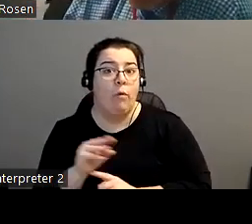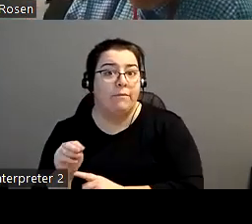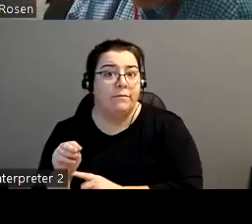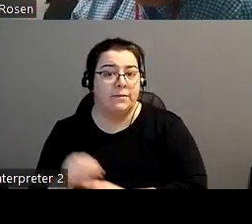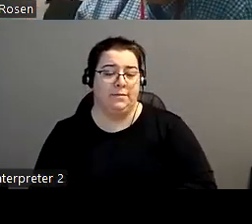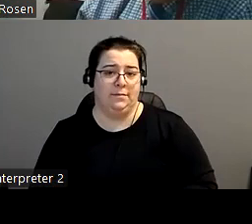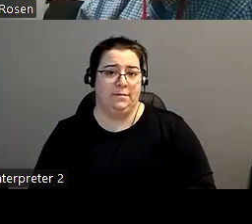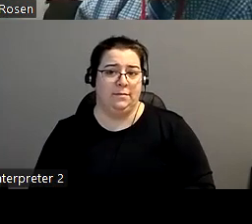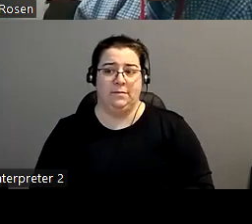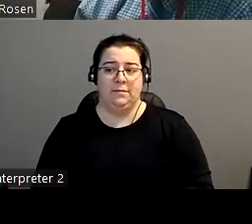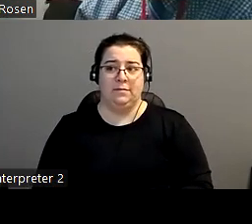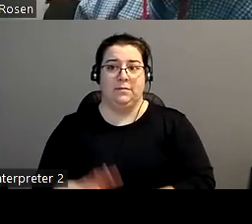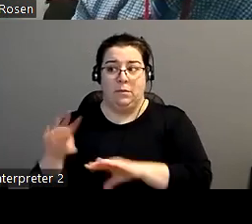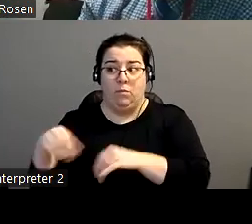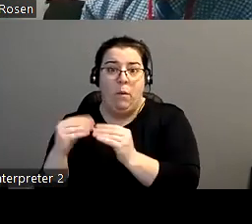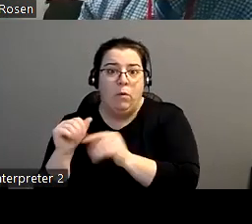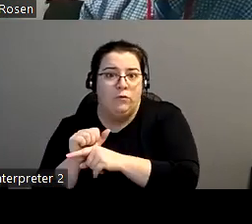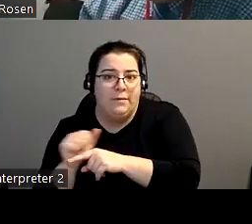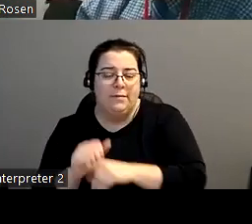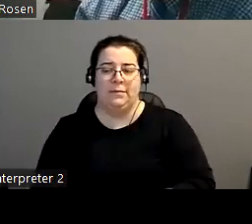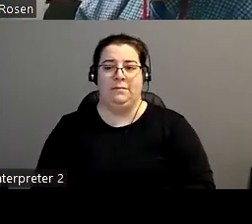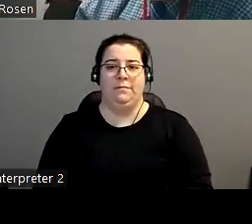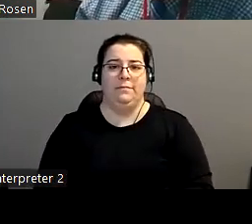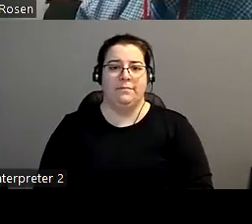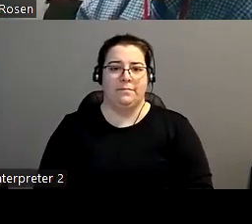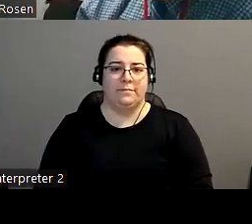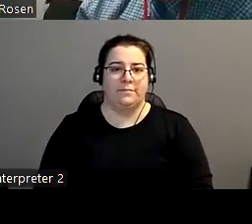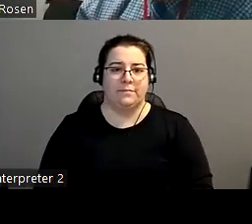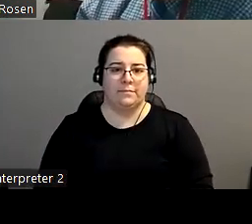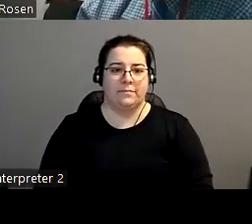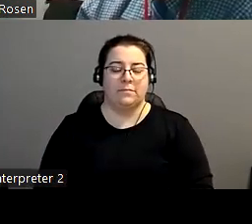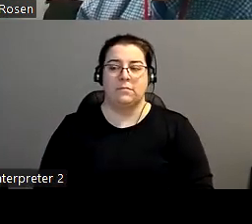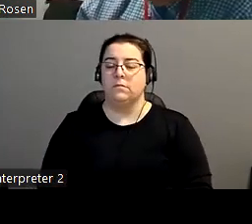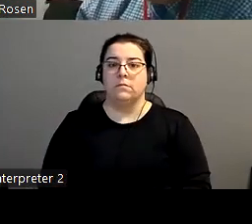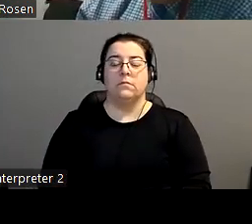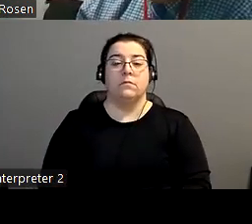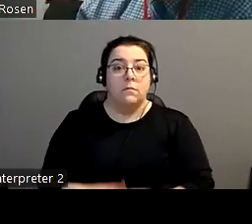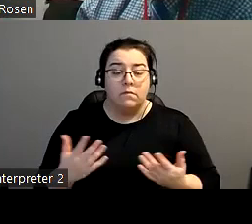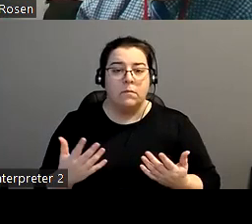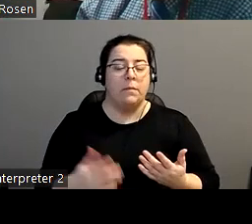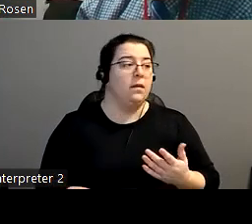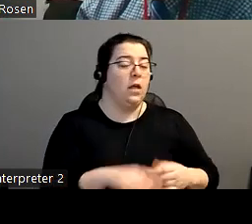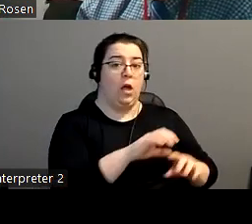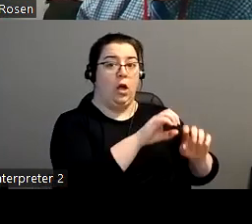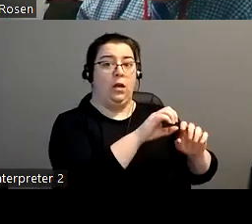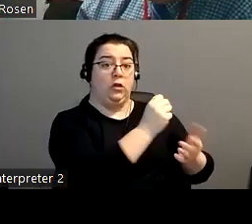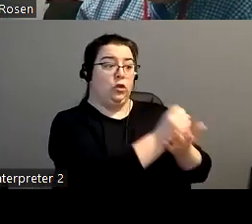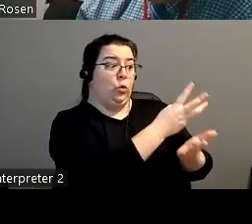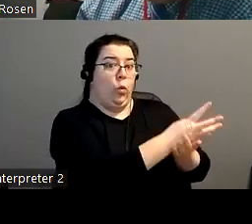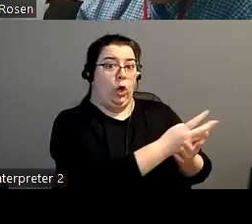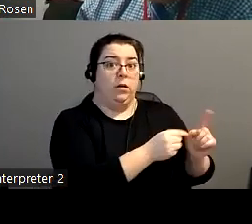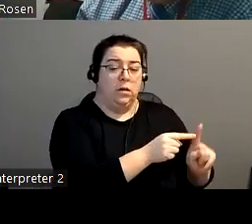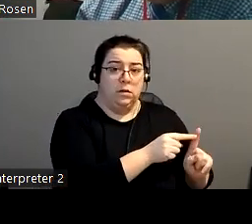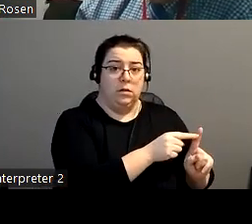additional training? What about improved direct communication with social workers when they arrive to the emergency